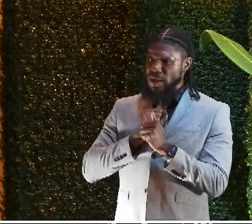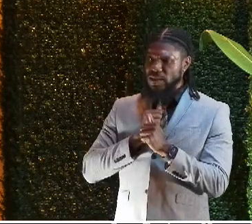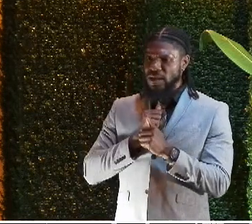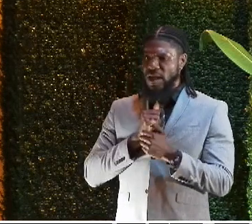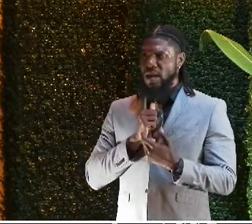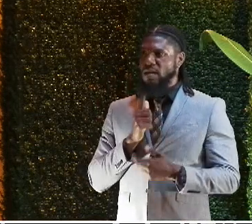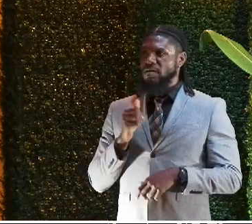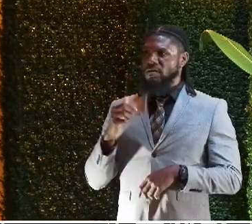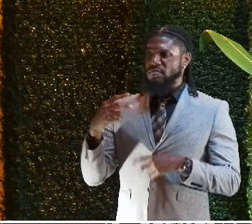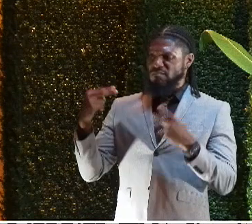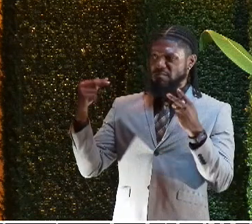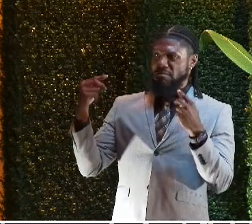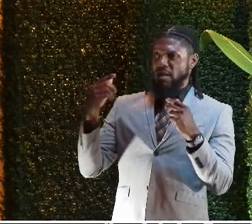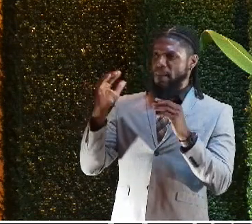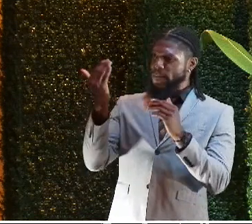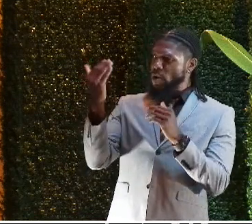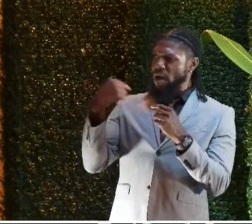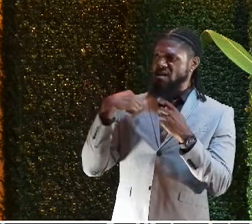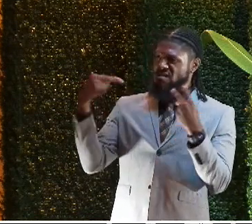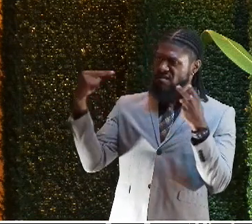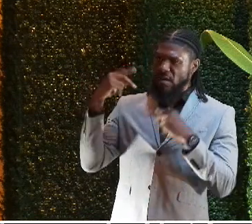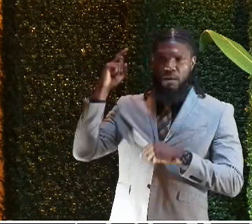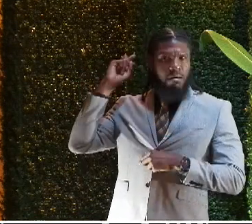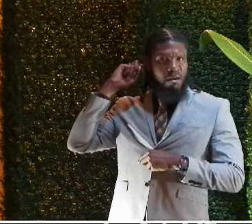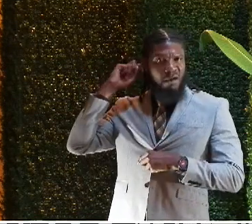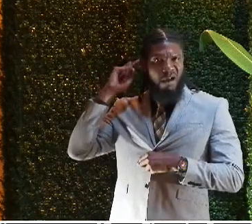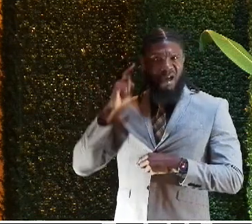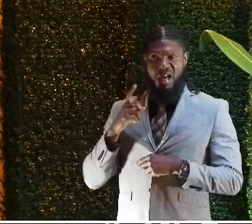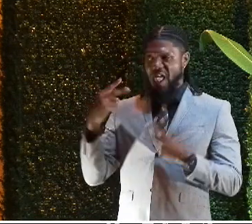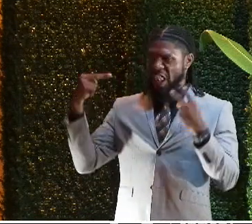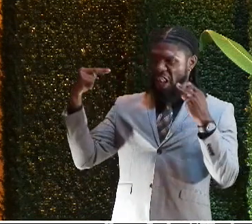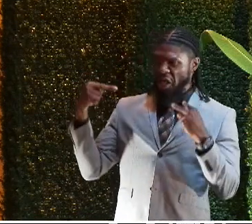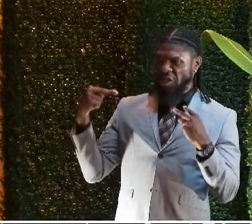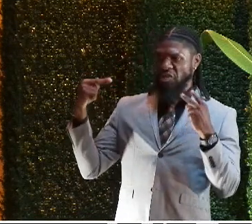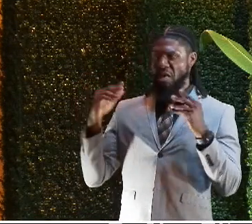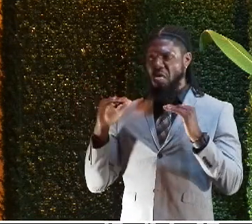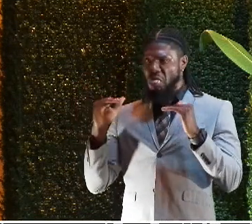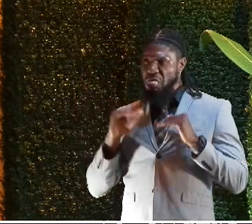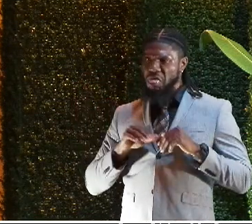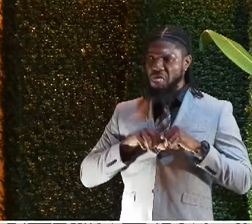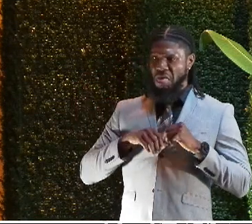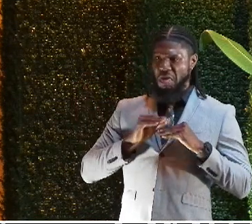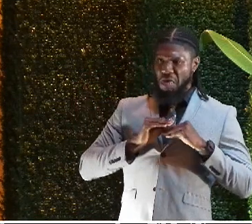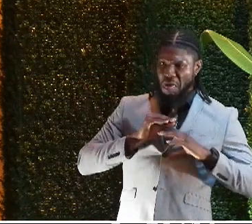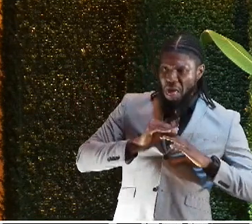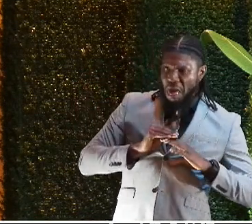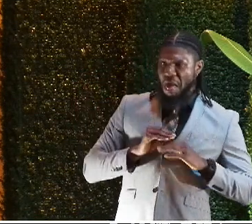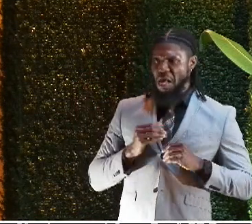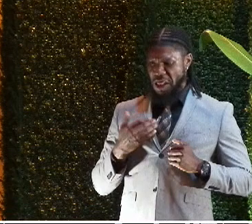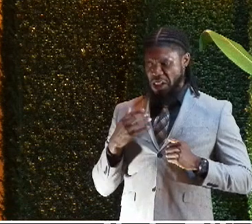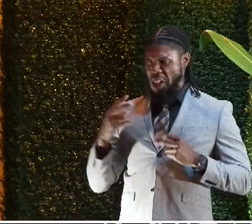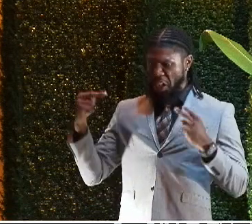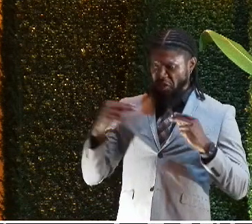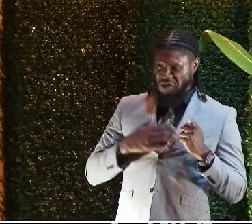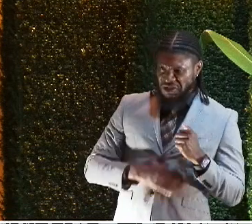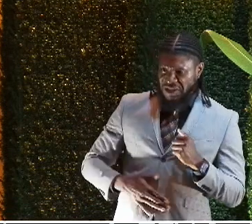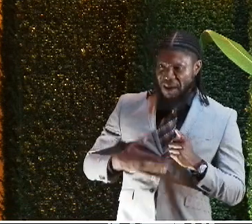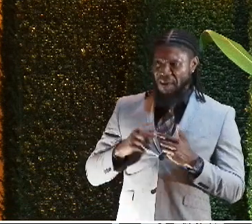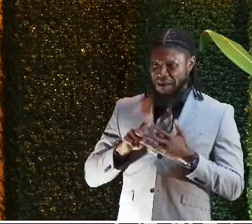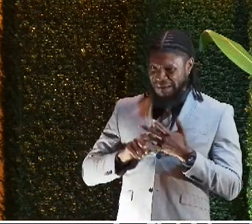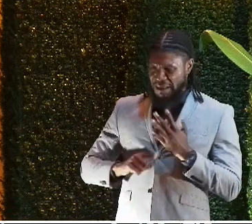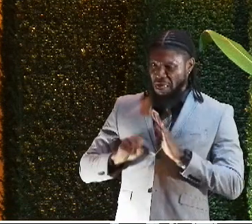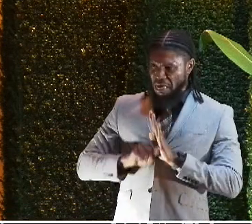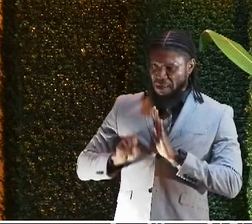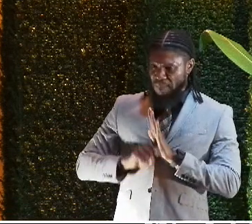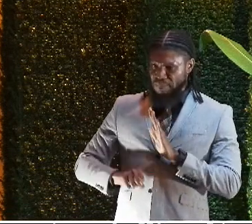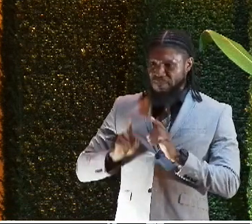stomach. Your voice is deep, girl. All the things. So then when T.S. Masters on the video talking